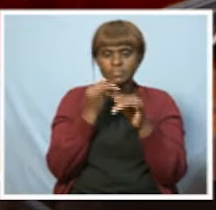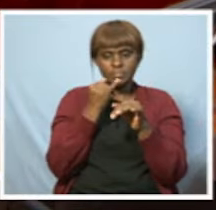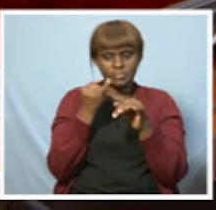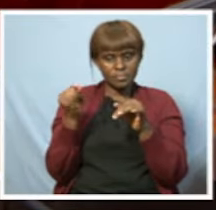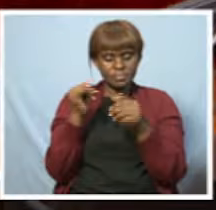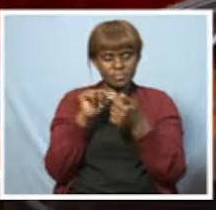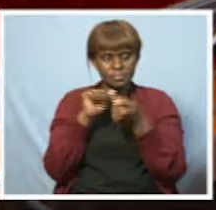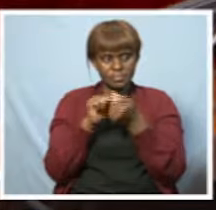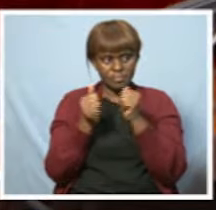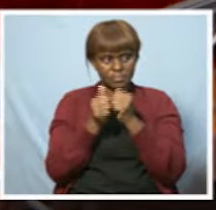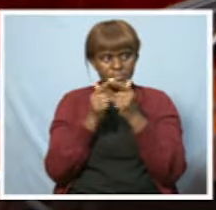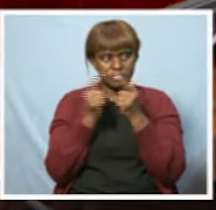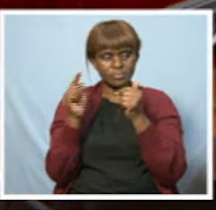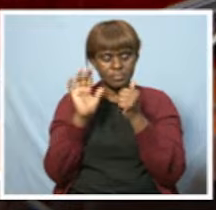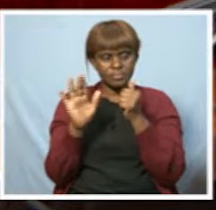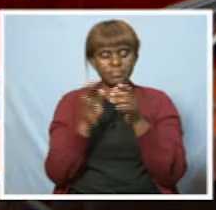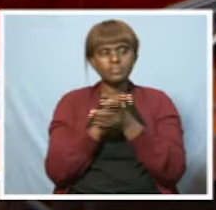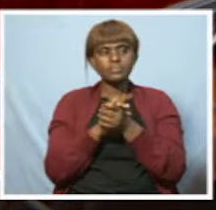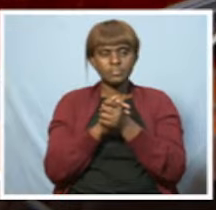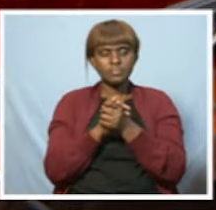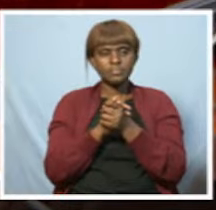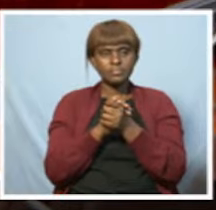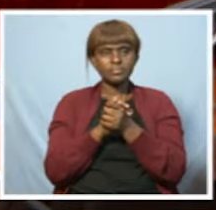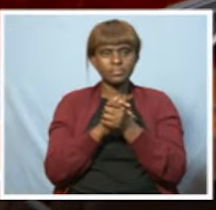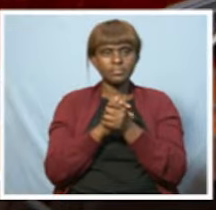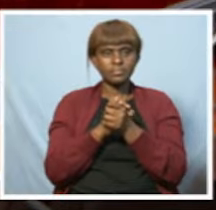issue. The